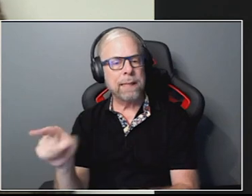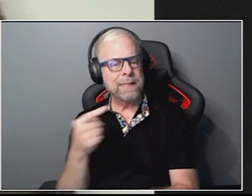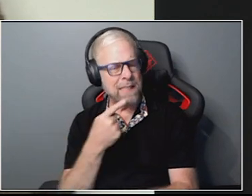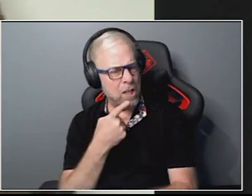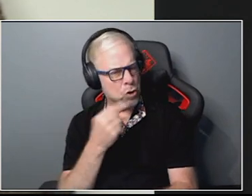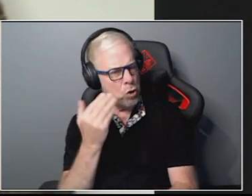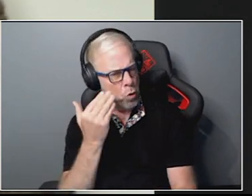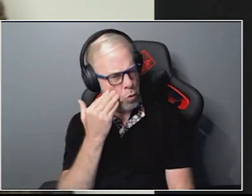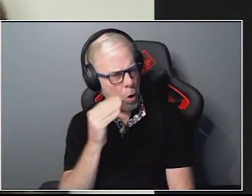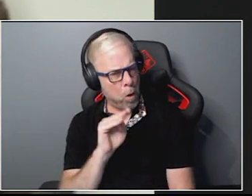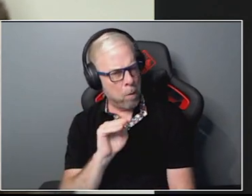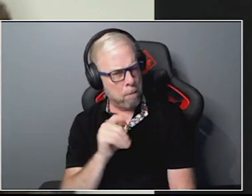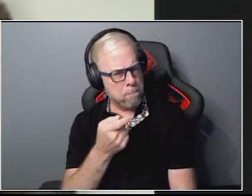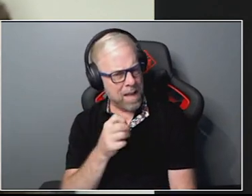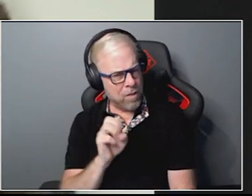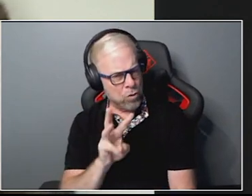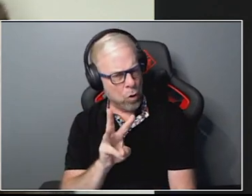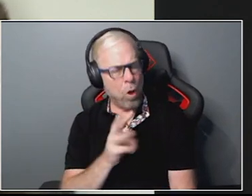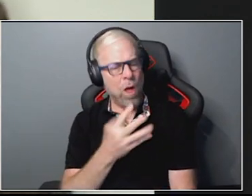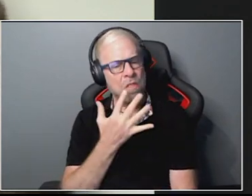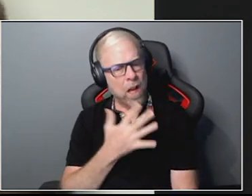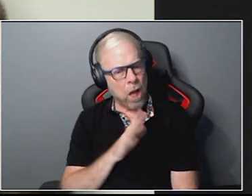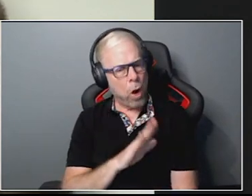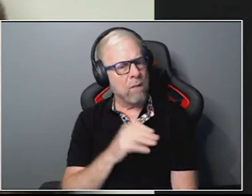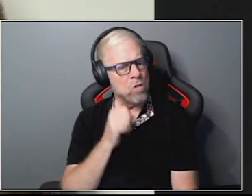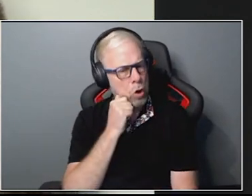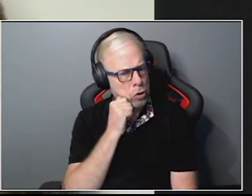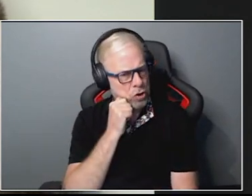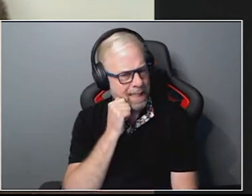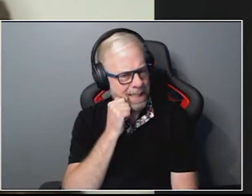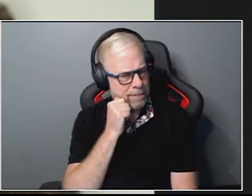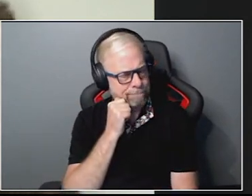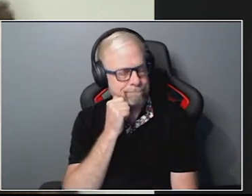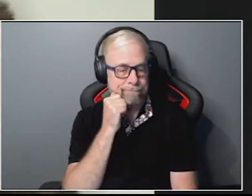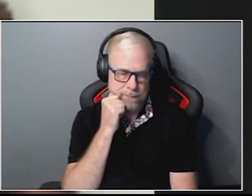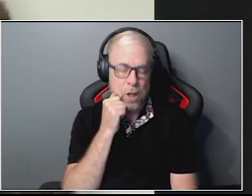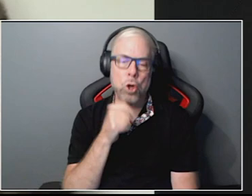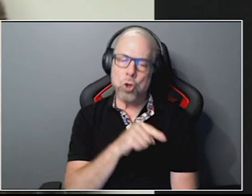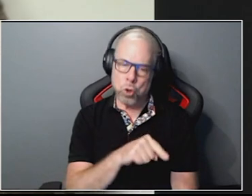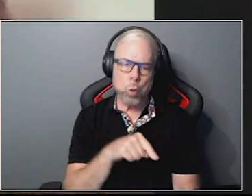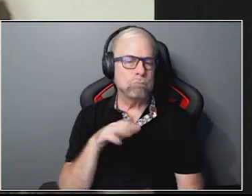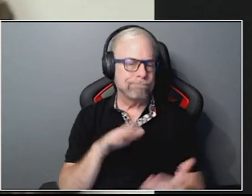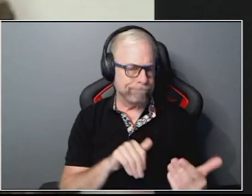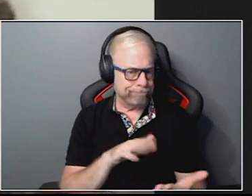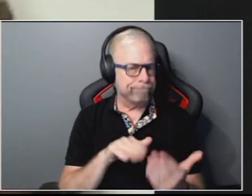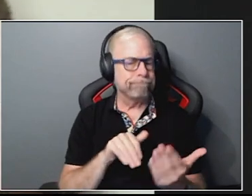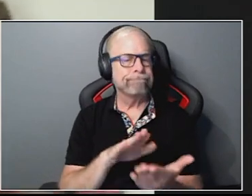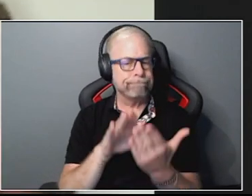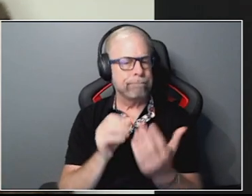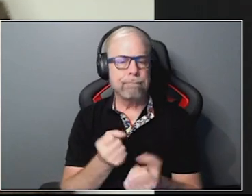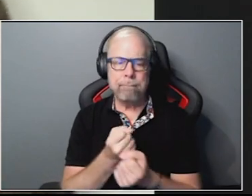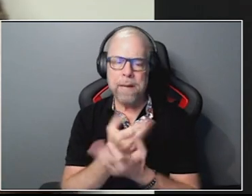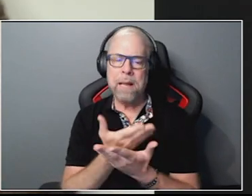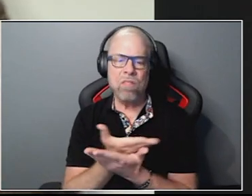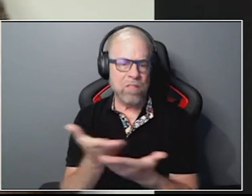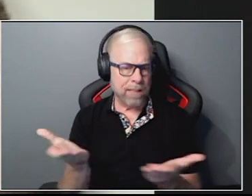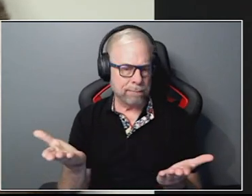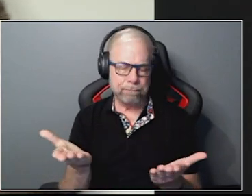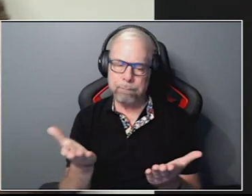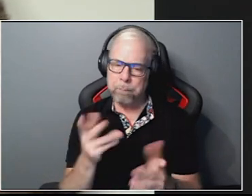of the color of your skin, you're going to come across many adversities or ignorance on a regular